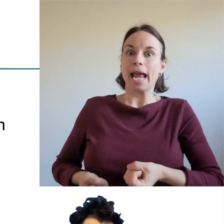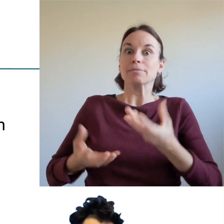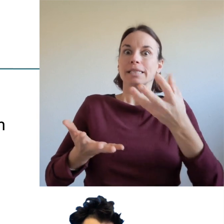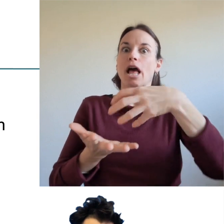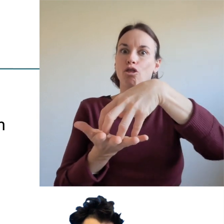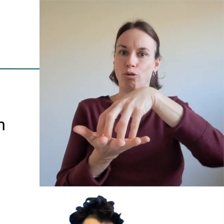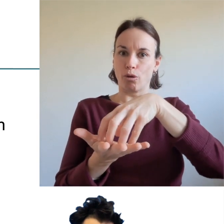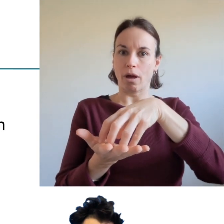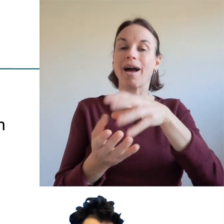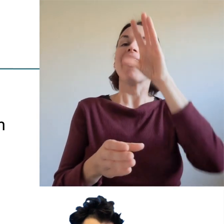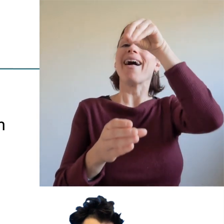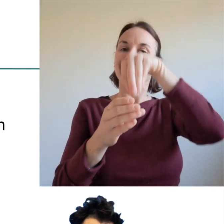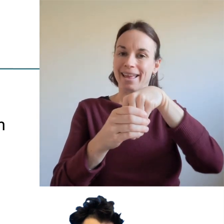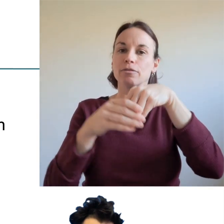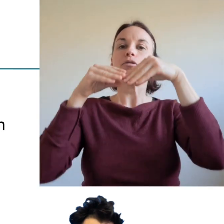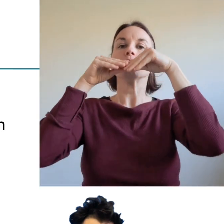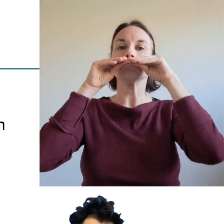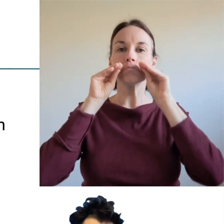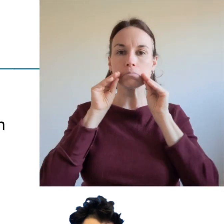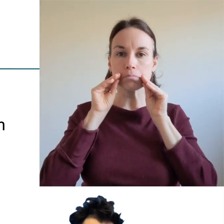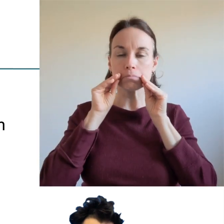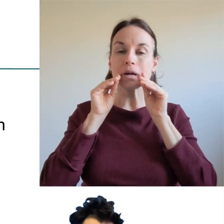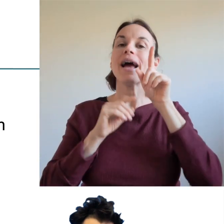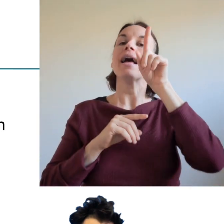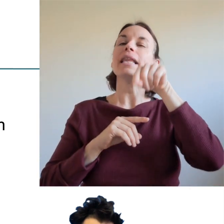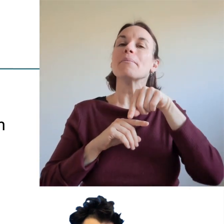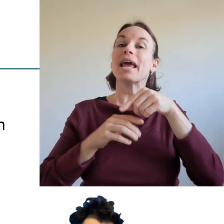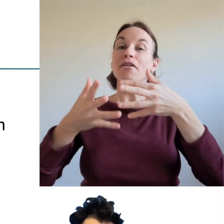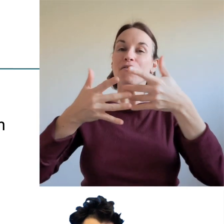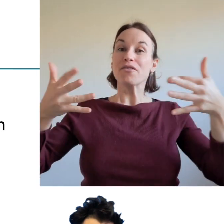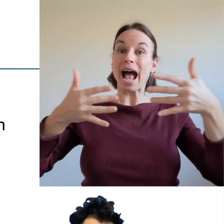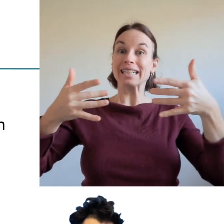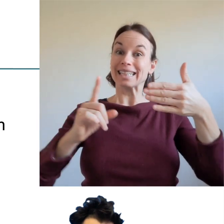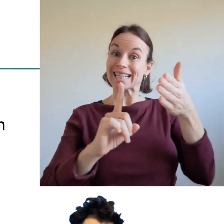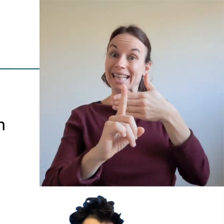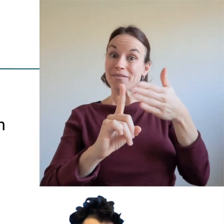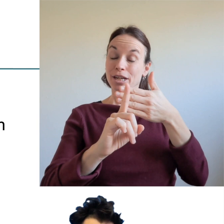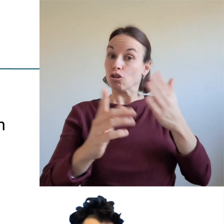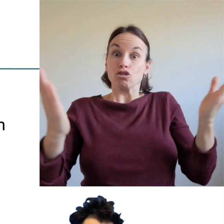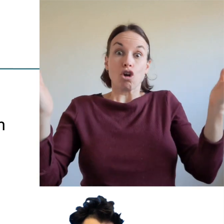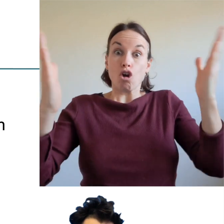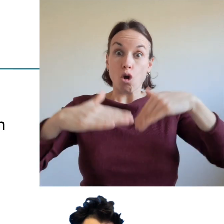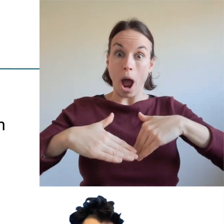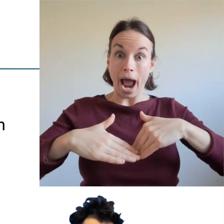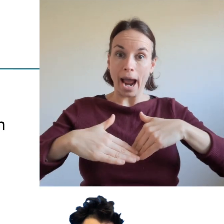in sentences without any such signs to convey speaker's uncertainty.